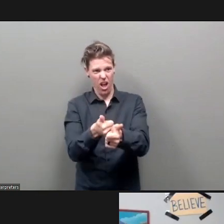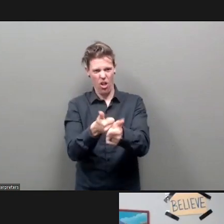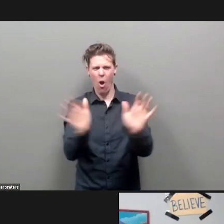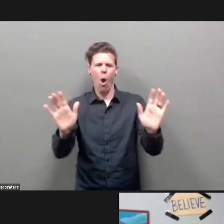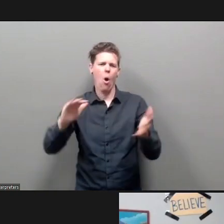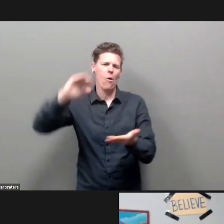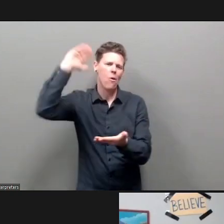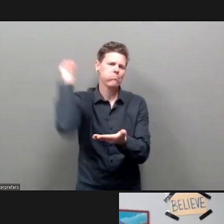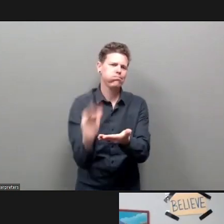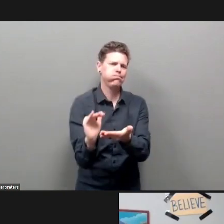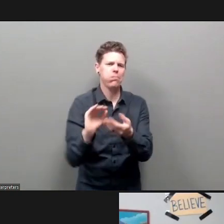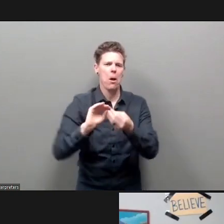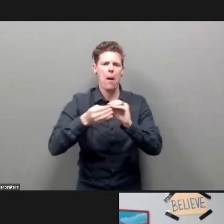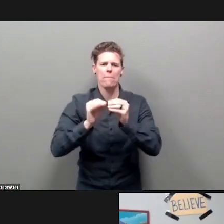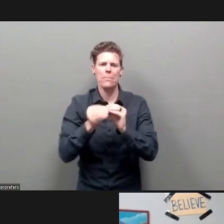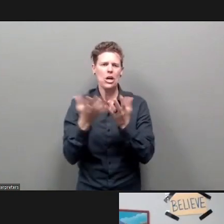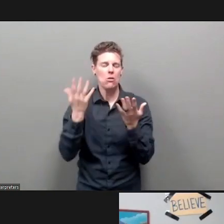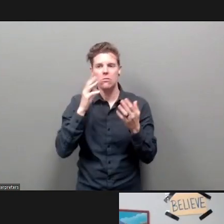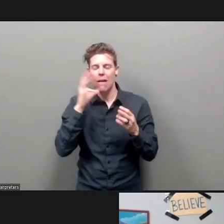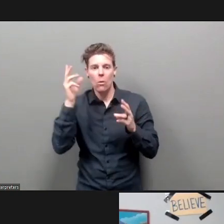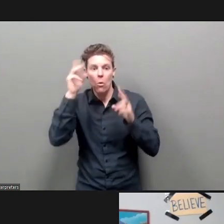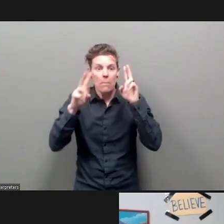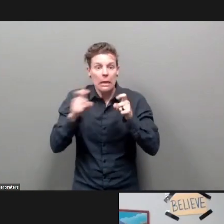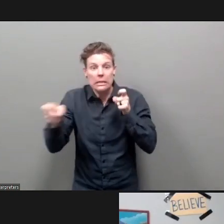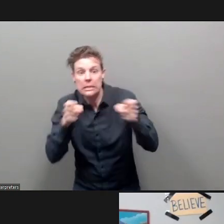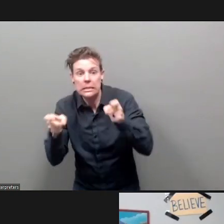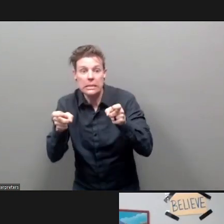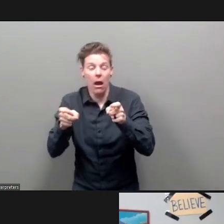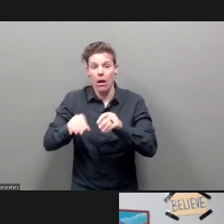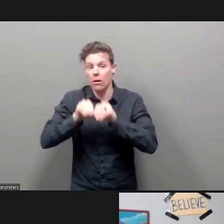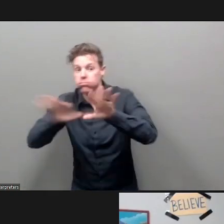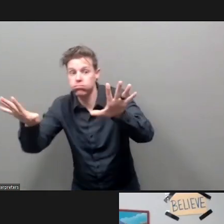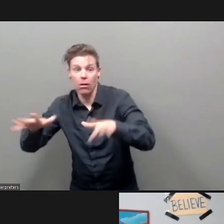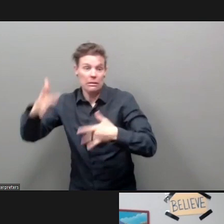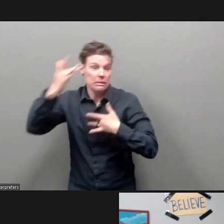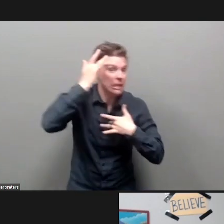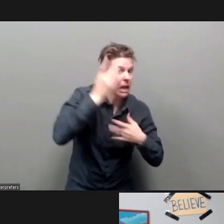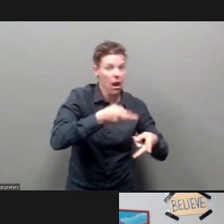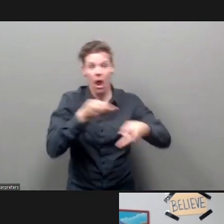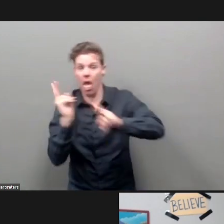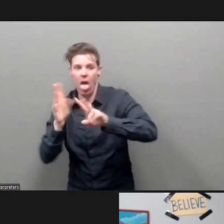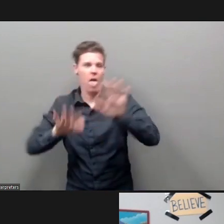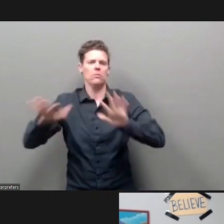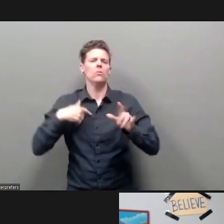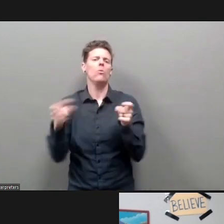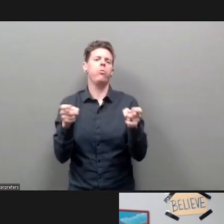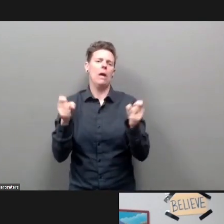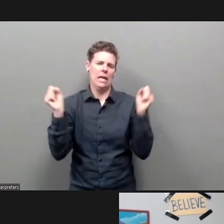coronavirus than any kind of interventions the state could make.